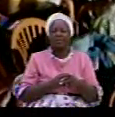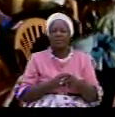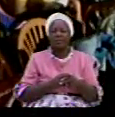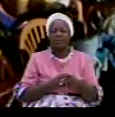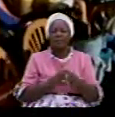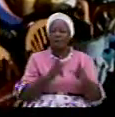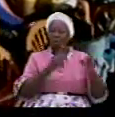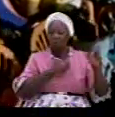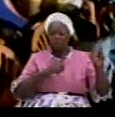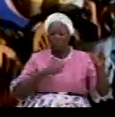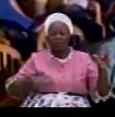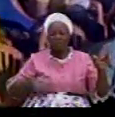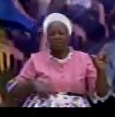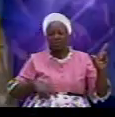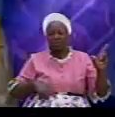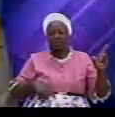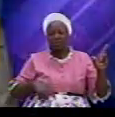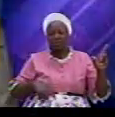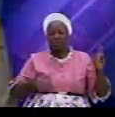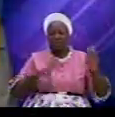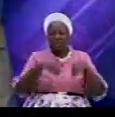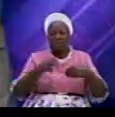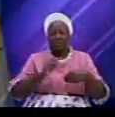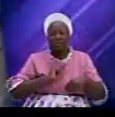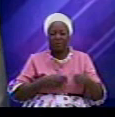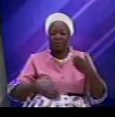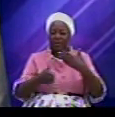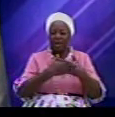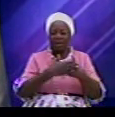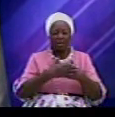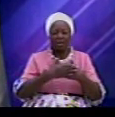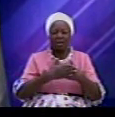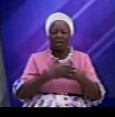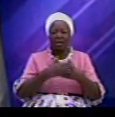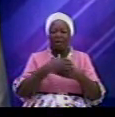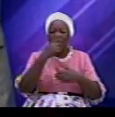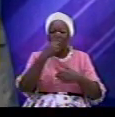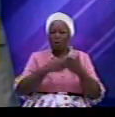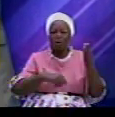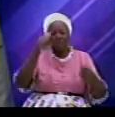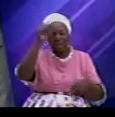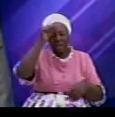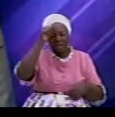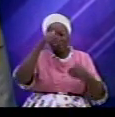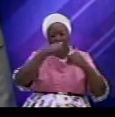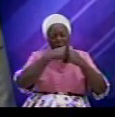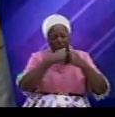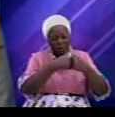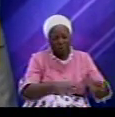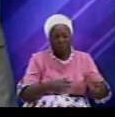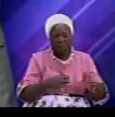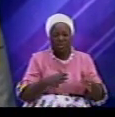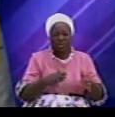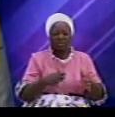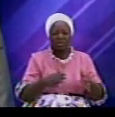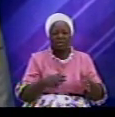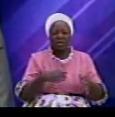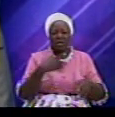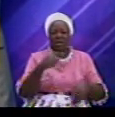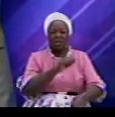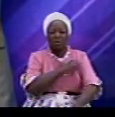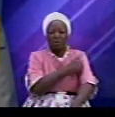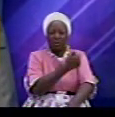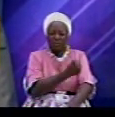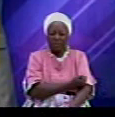Lord, give us back what Adam lost, the authority,